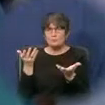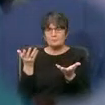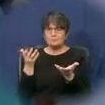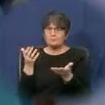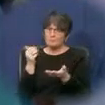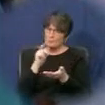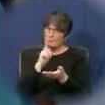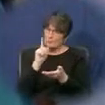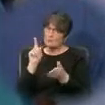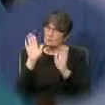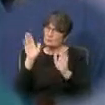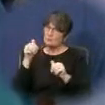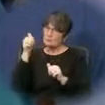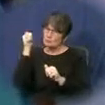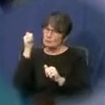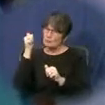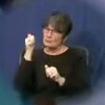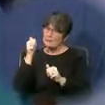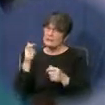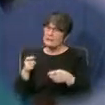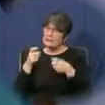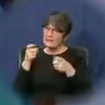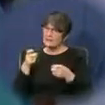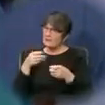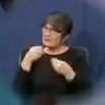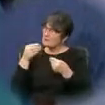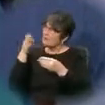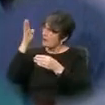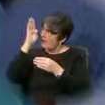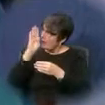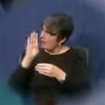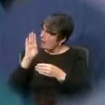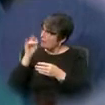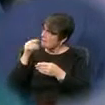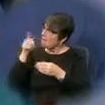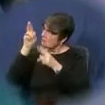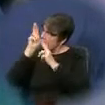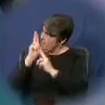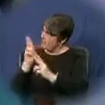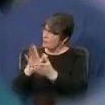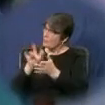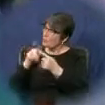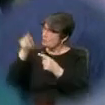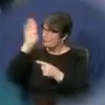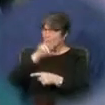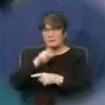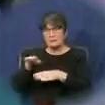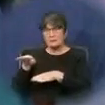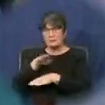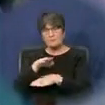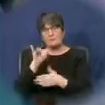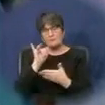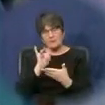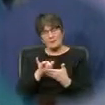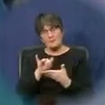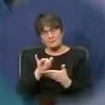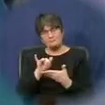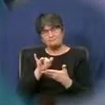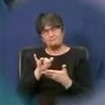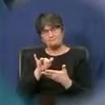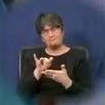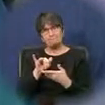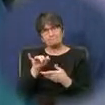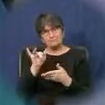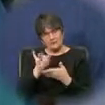greatest gift that will give honor and glory to God's kingdom, to develop God's kingdom? And it is that spirit